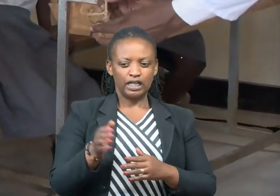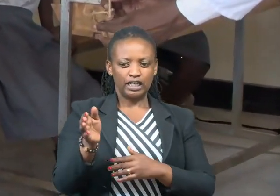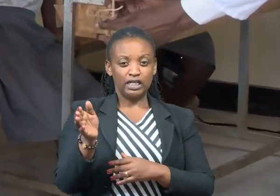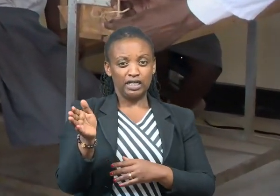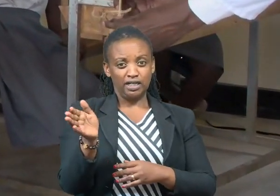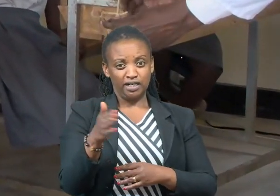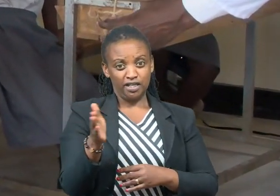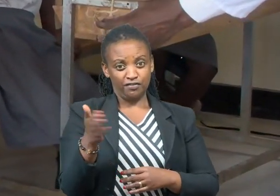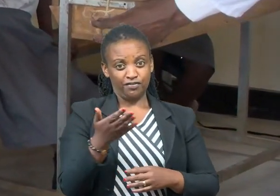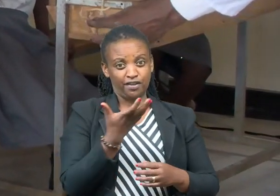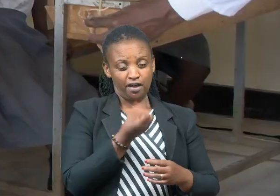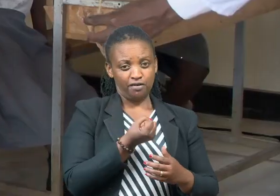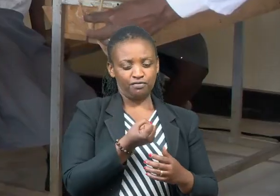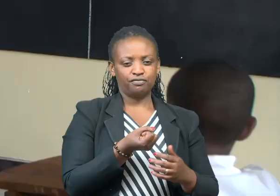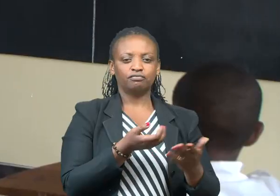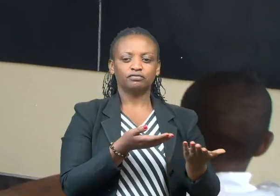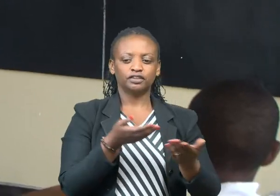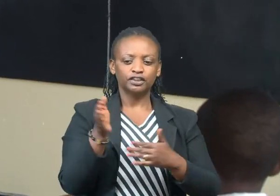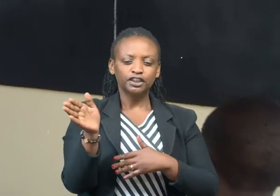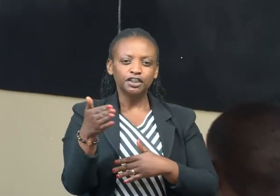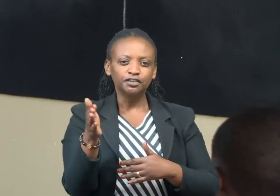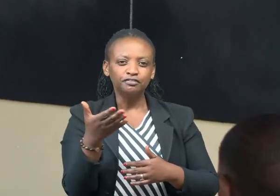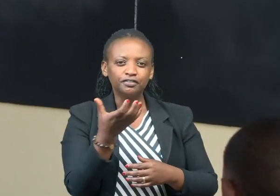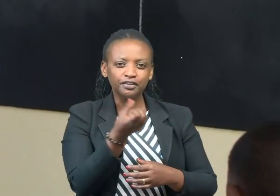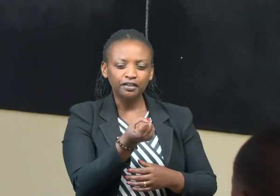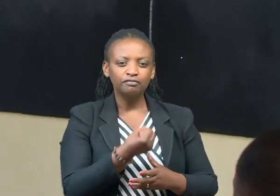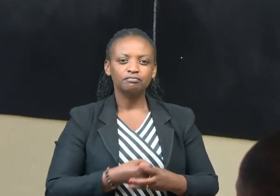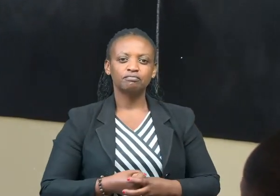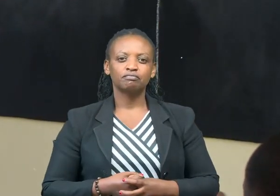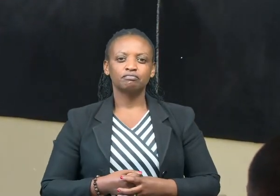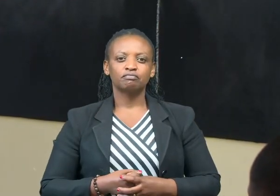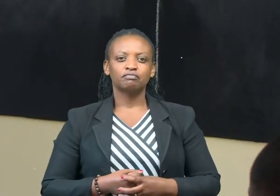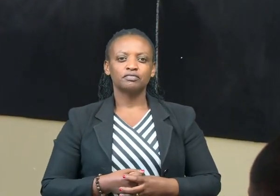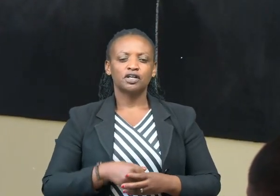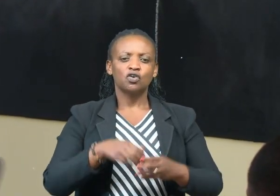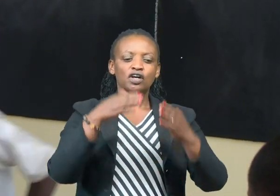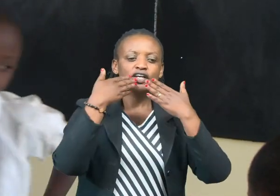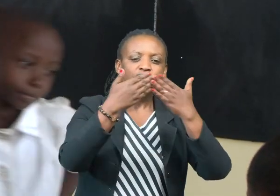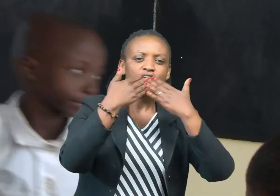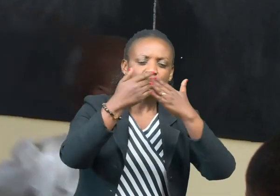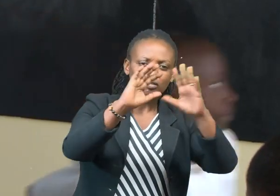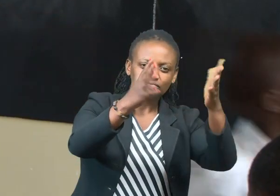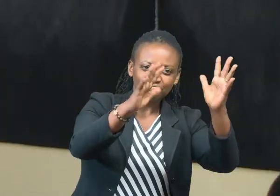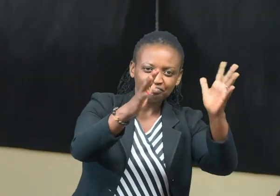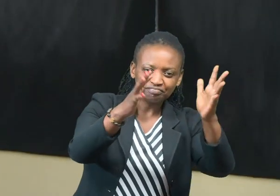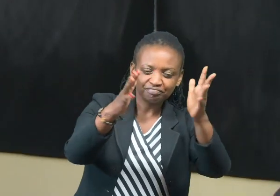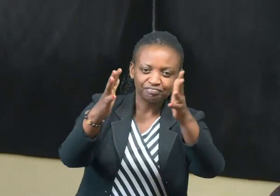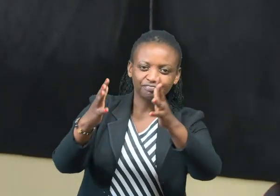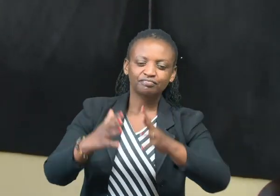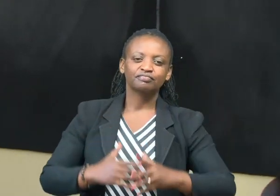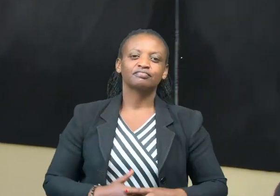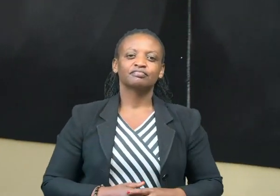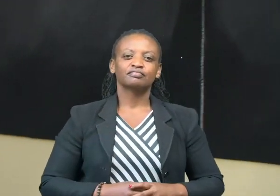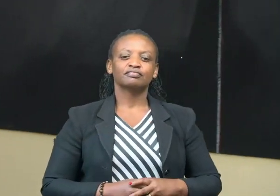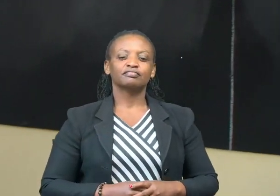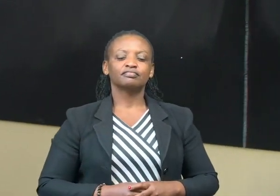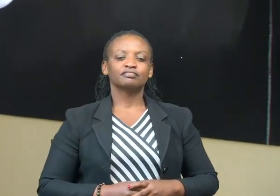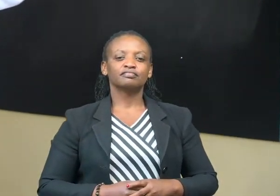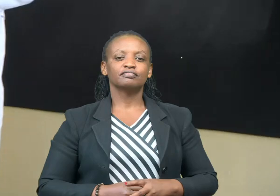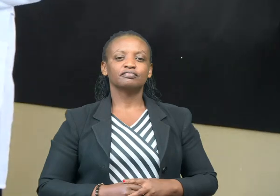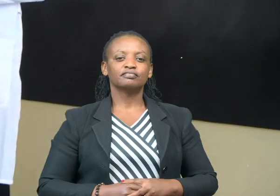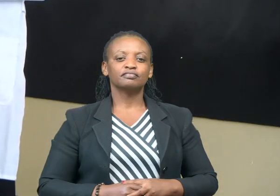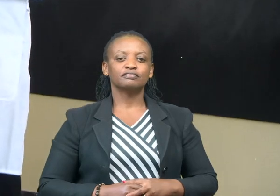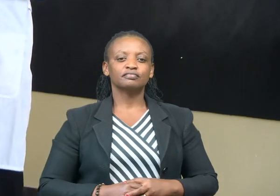Leaves. Wow, these are leaves. These are leaves. Thank you. Clap hands for him.